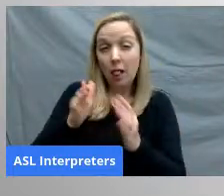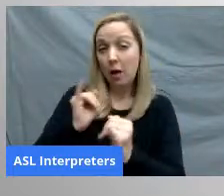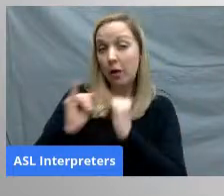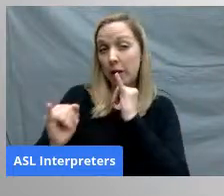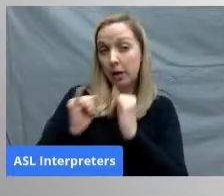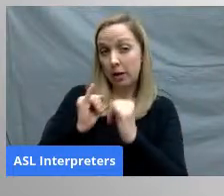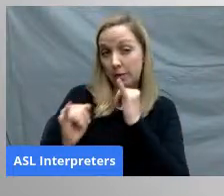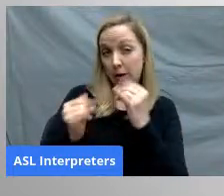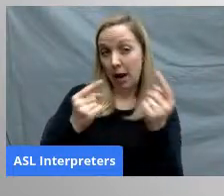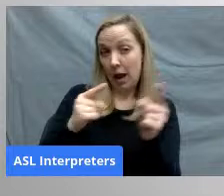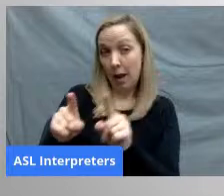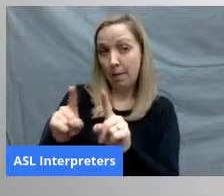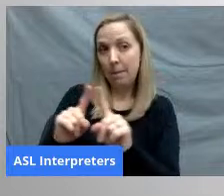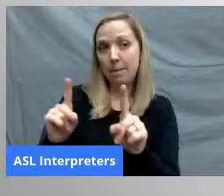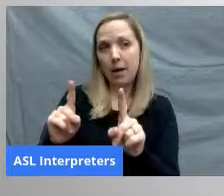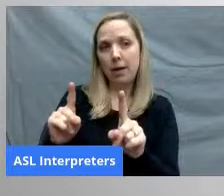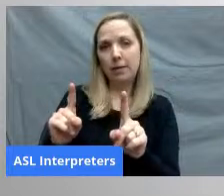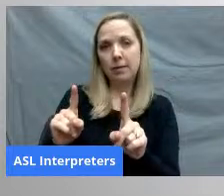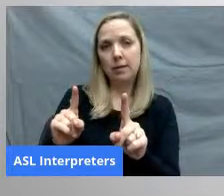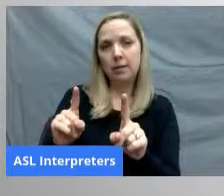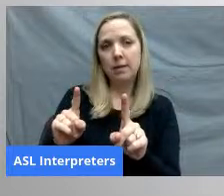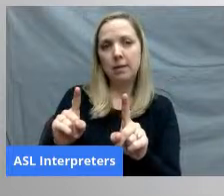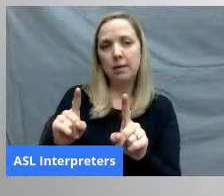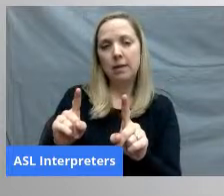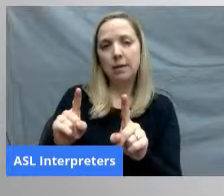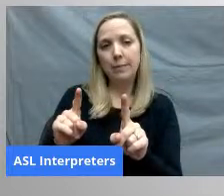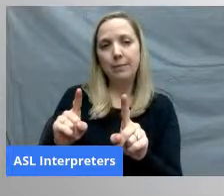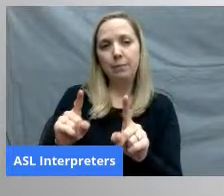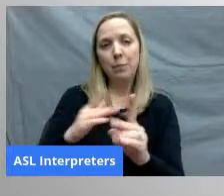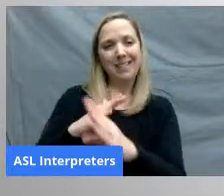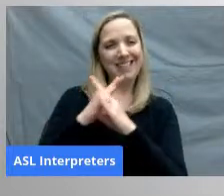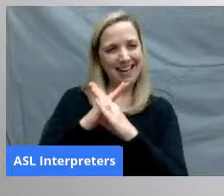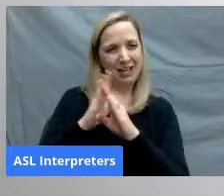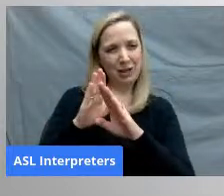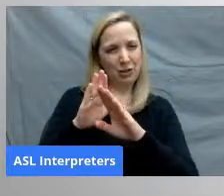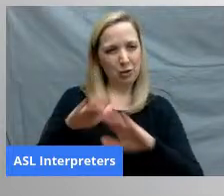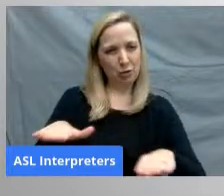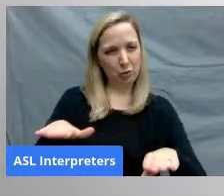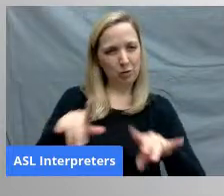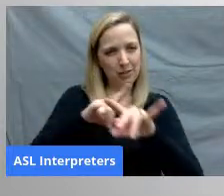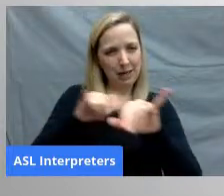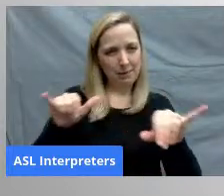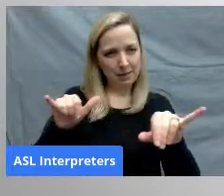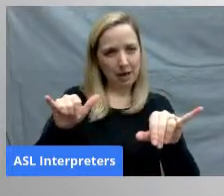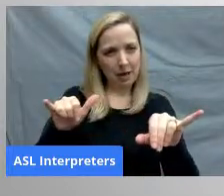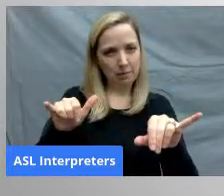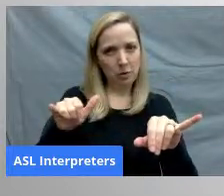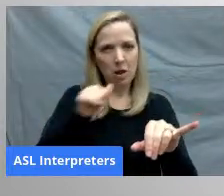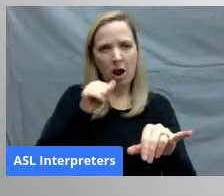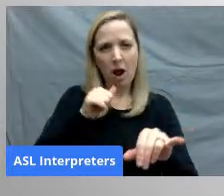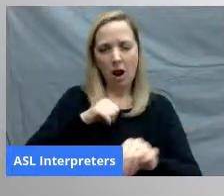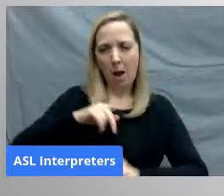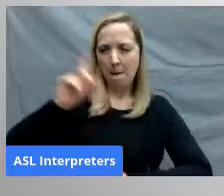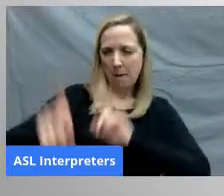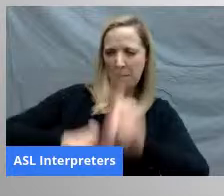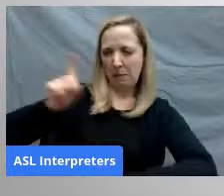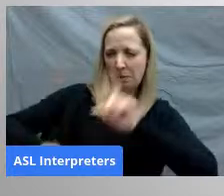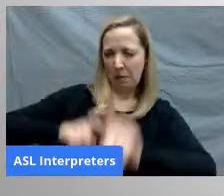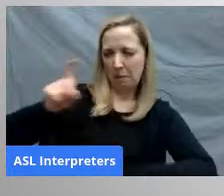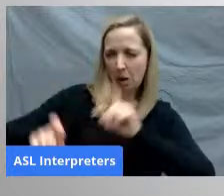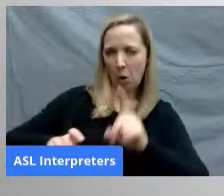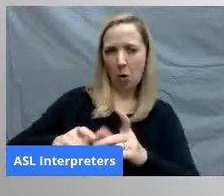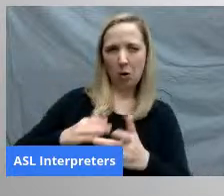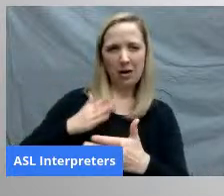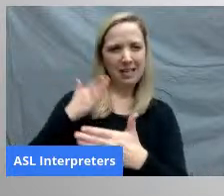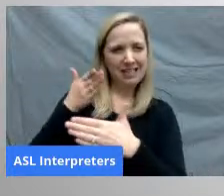from the abuse of, well, not the abuse, but the experience of having to go through, say, a forensic interview or a psychosexual